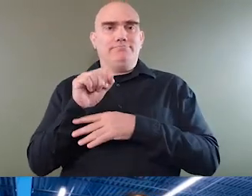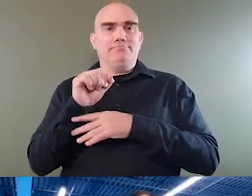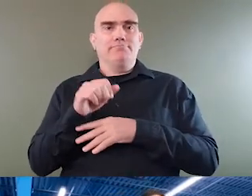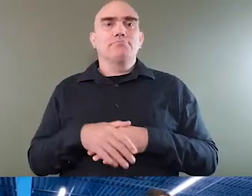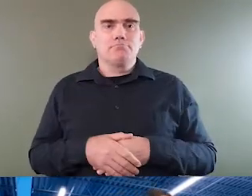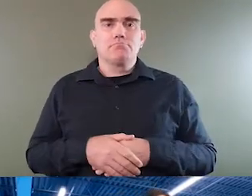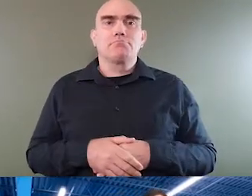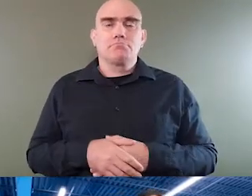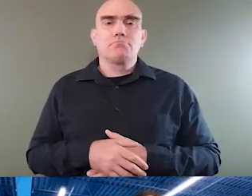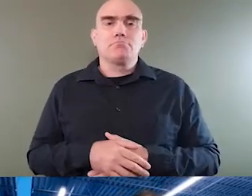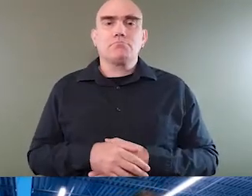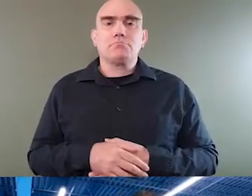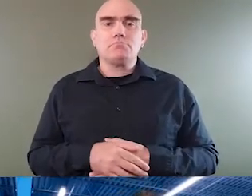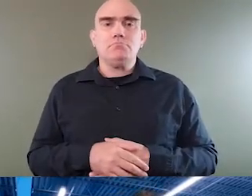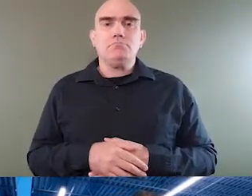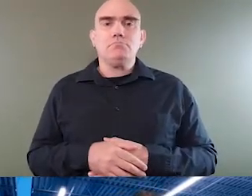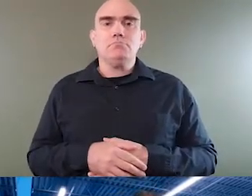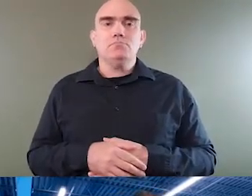upright posture.